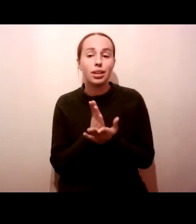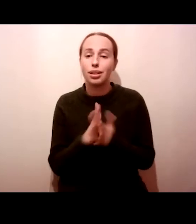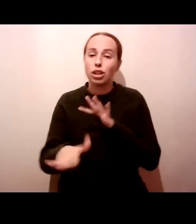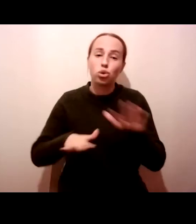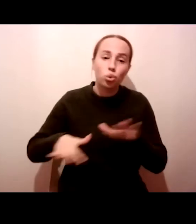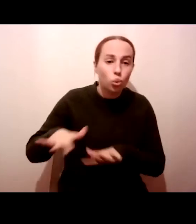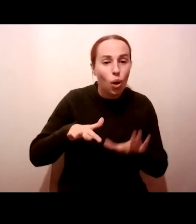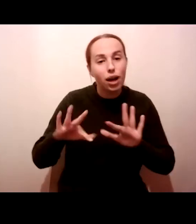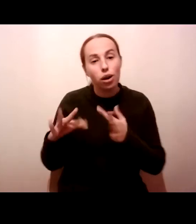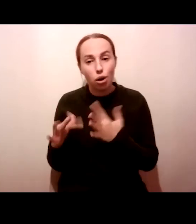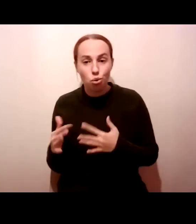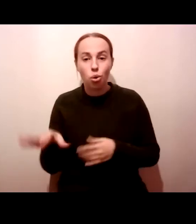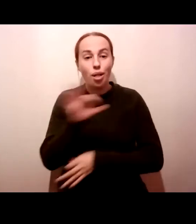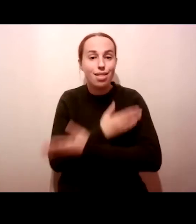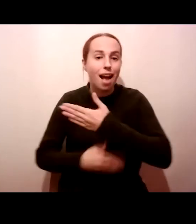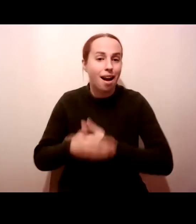example, today's problem,